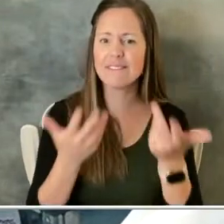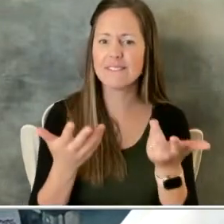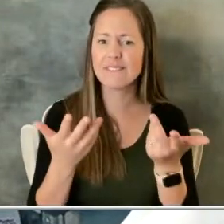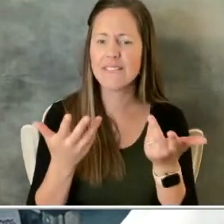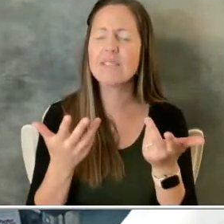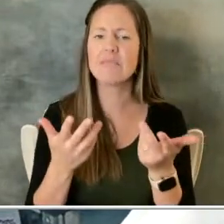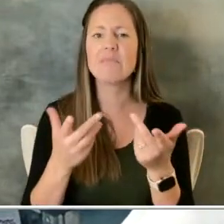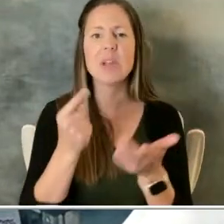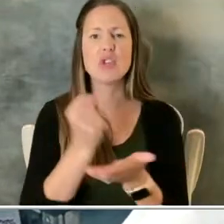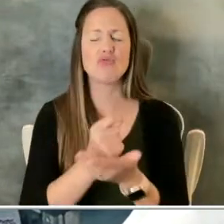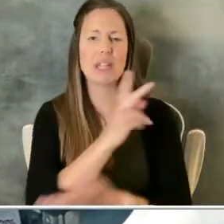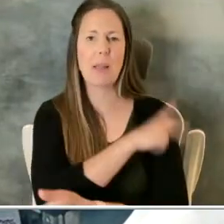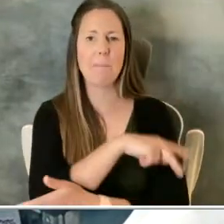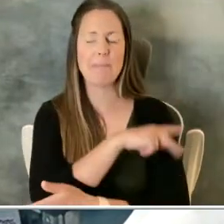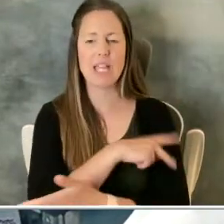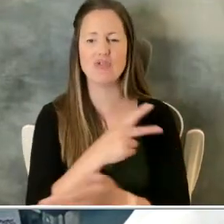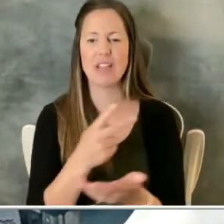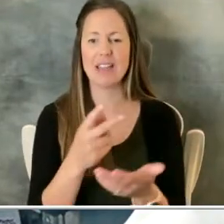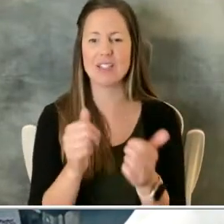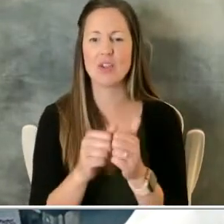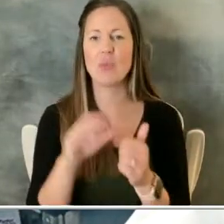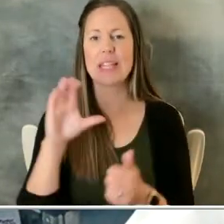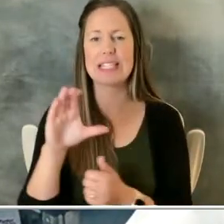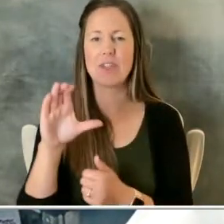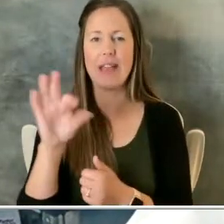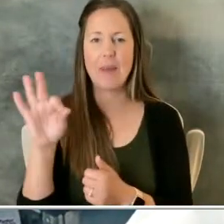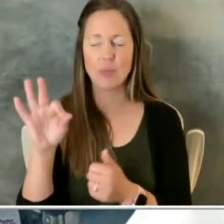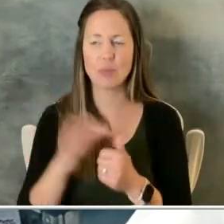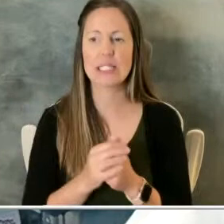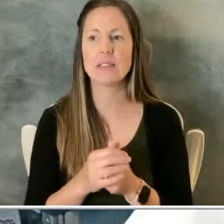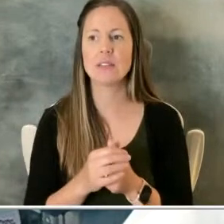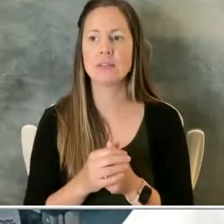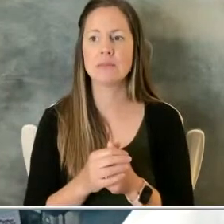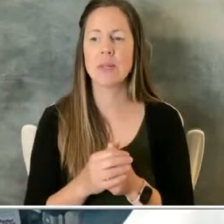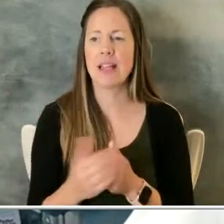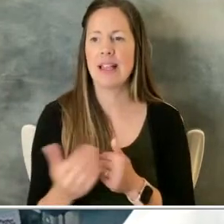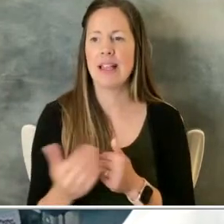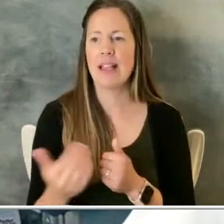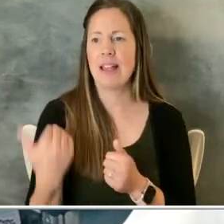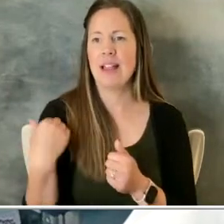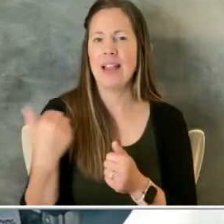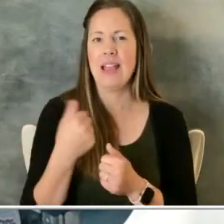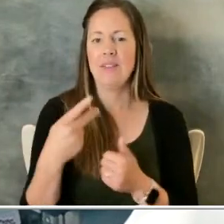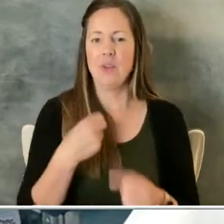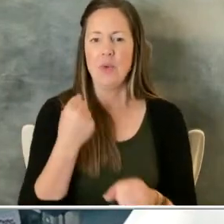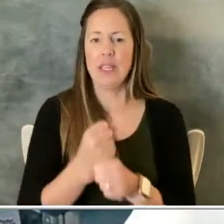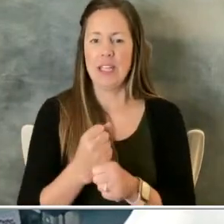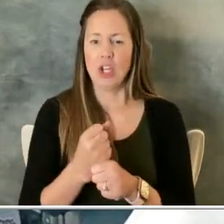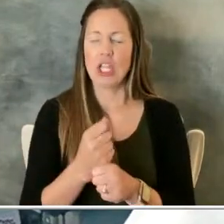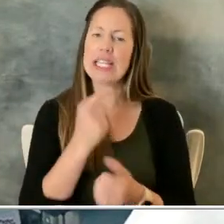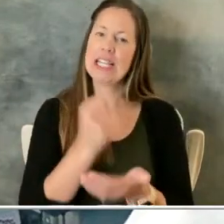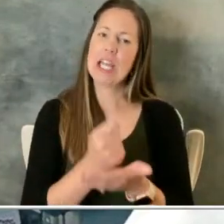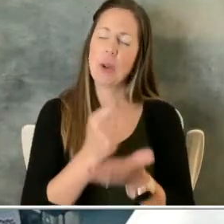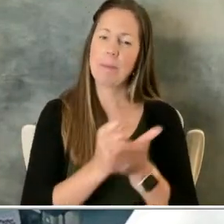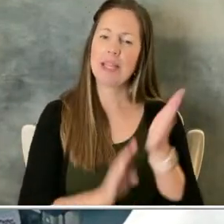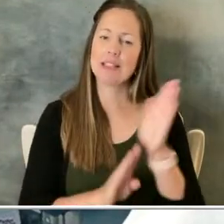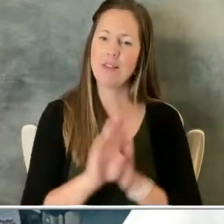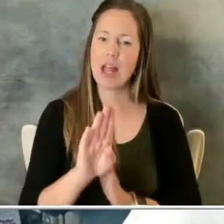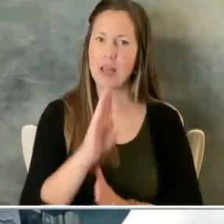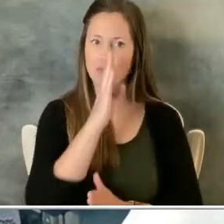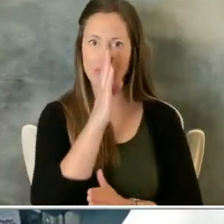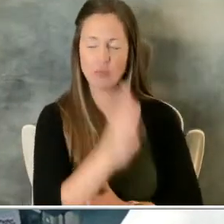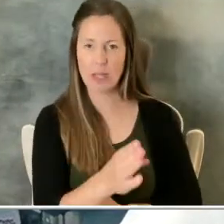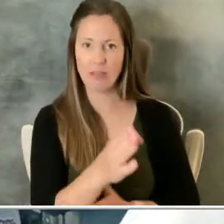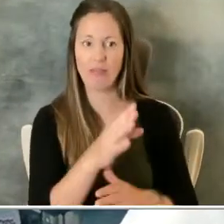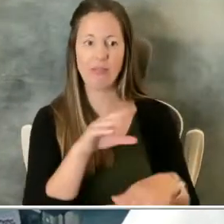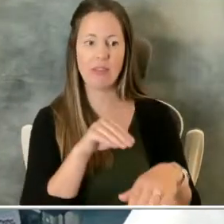we've talked about it before, with cystic fibrosis. And in the last few years, therapies were developed directly affecting